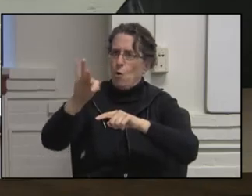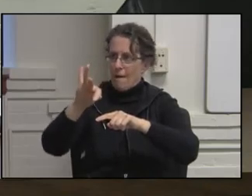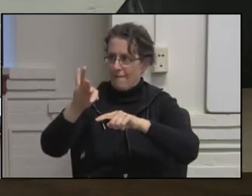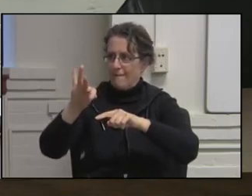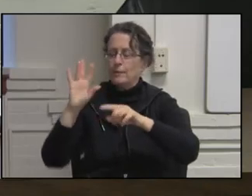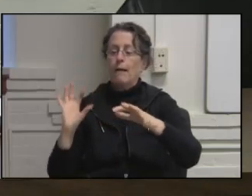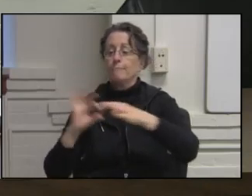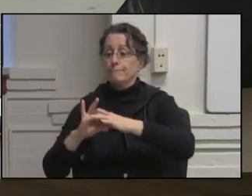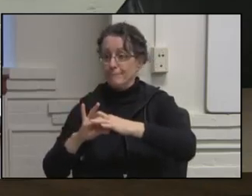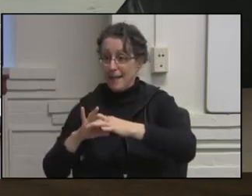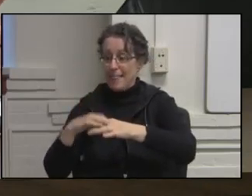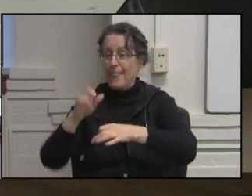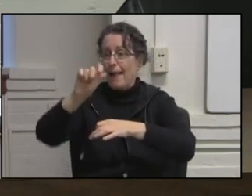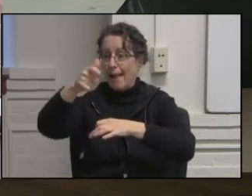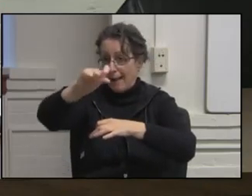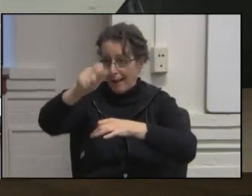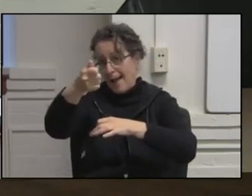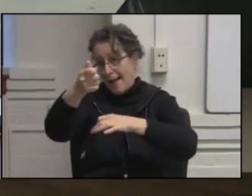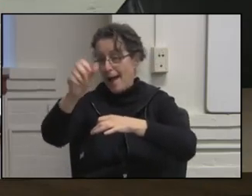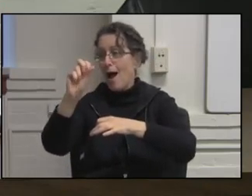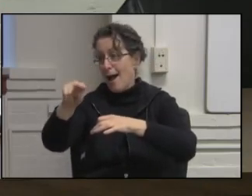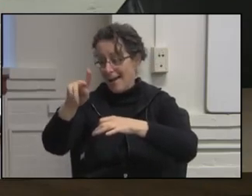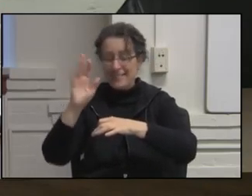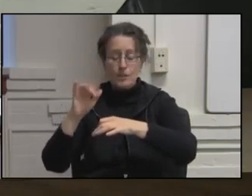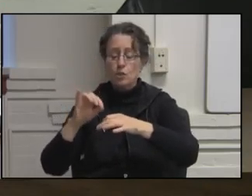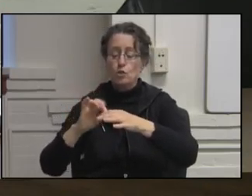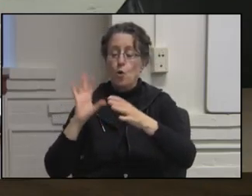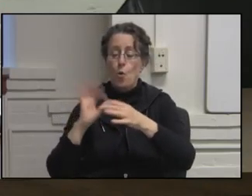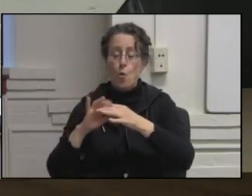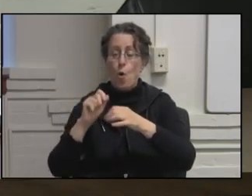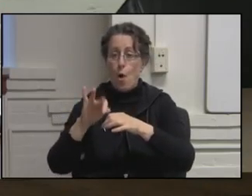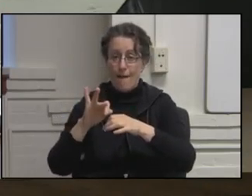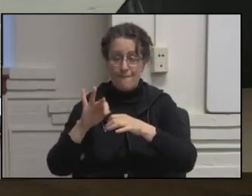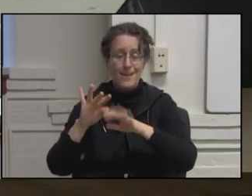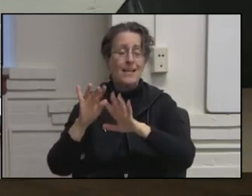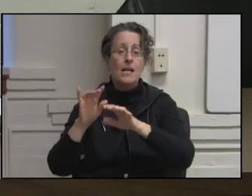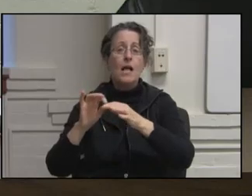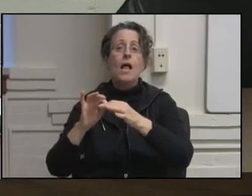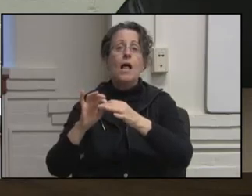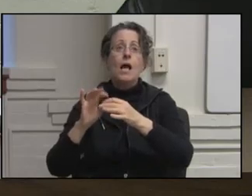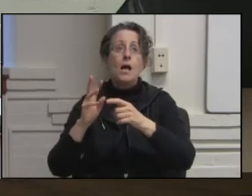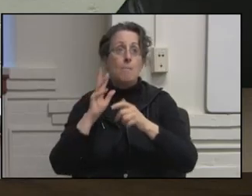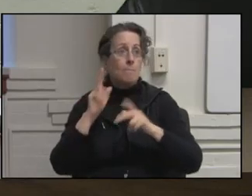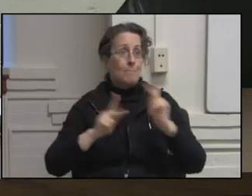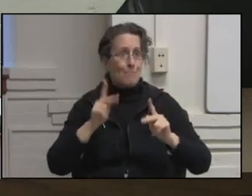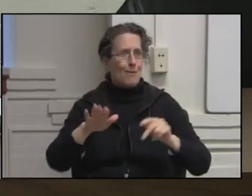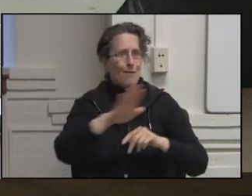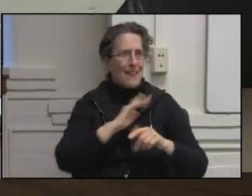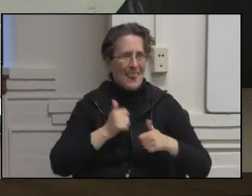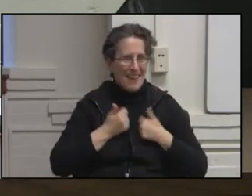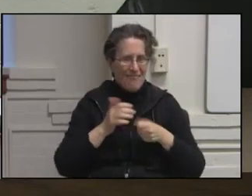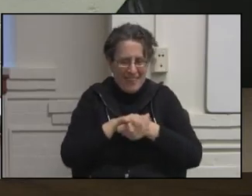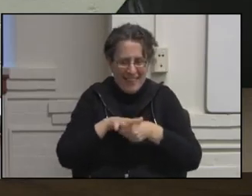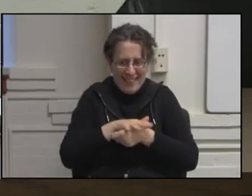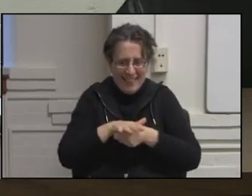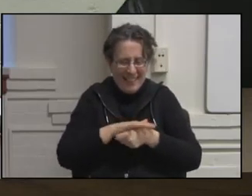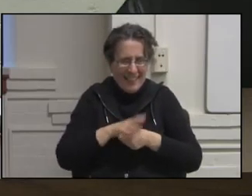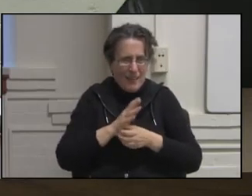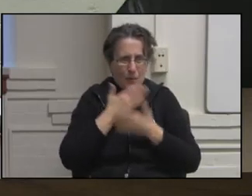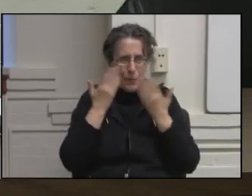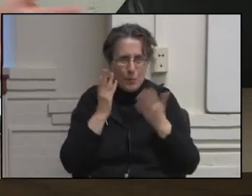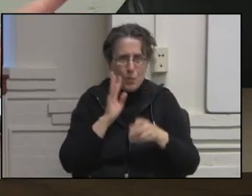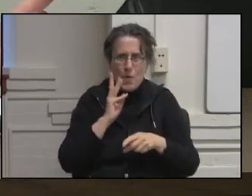aware. You know, they didn't get our emails or contacts, so we've tried to improve on that